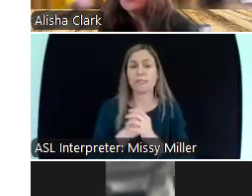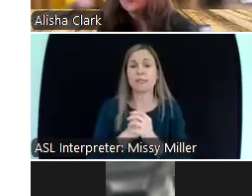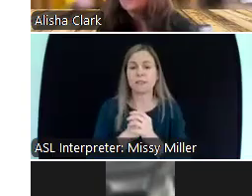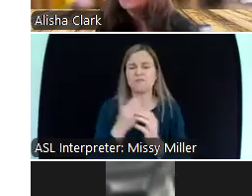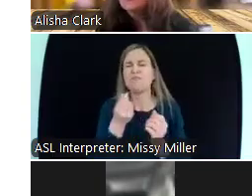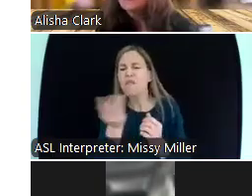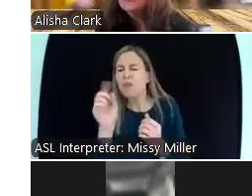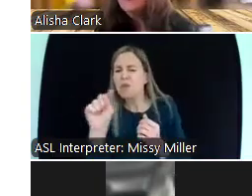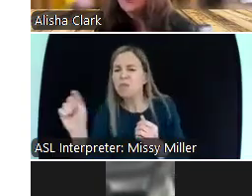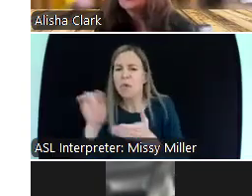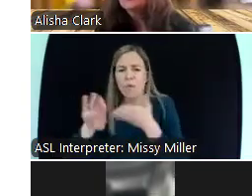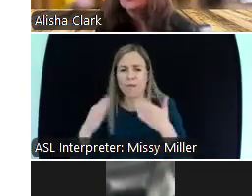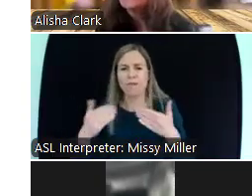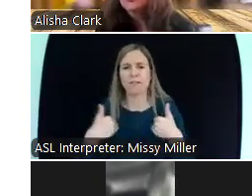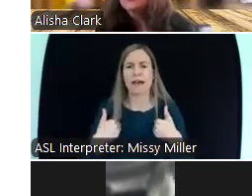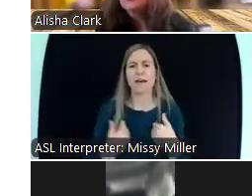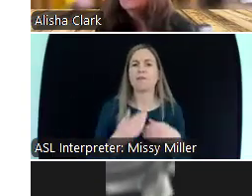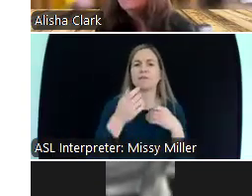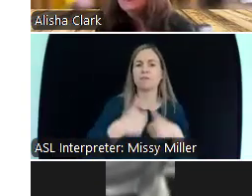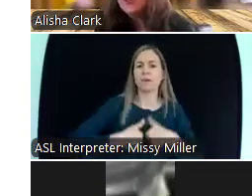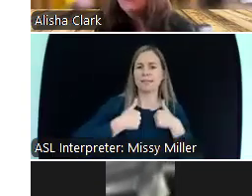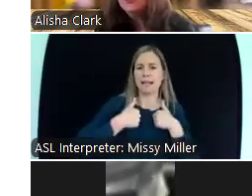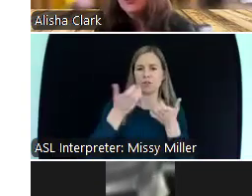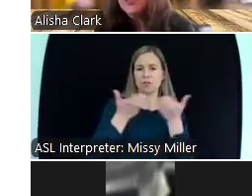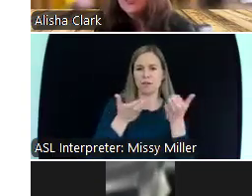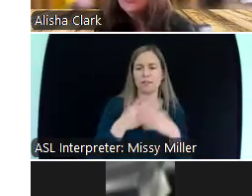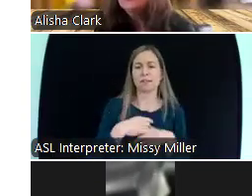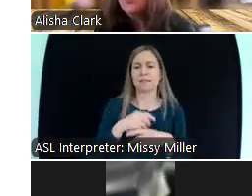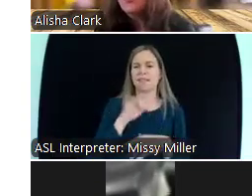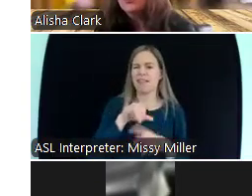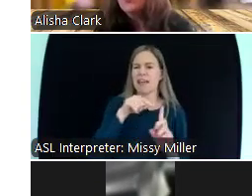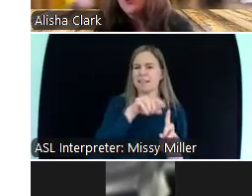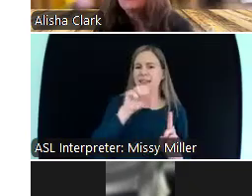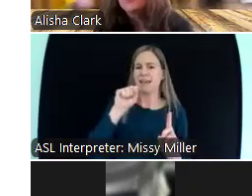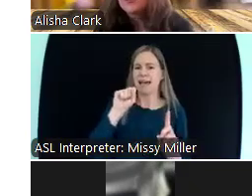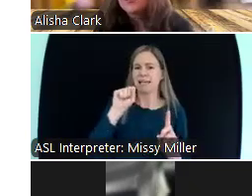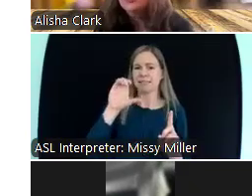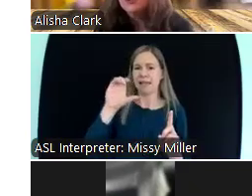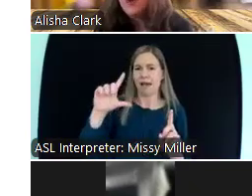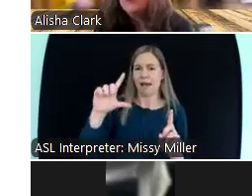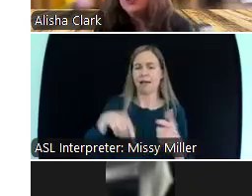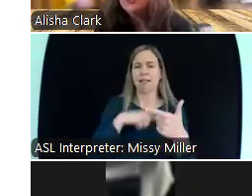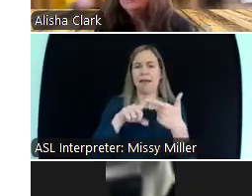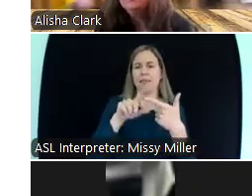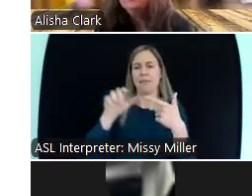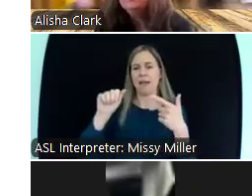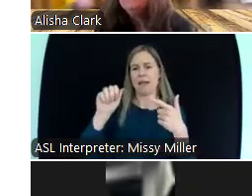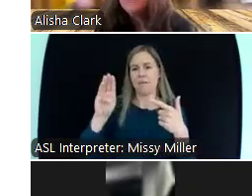waivers. That's going to be like our supports for community living waiver and our acquired brain injury